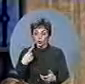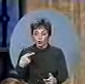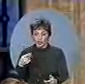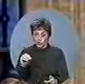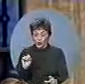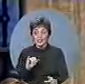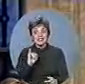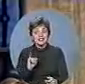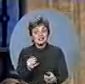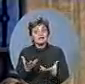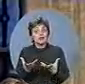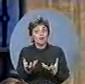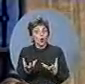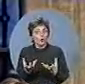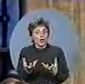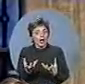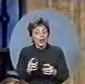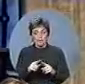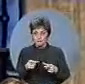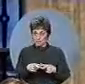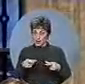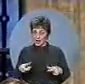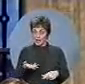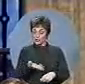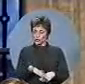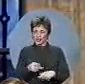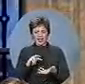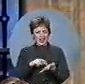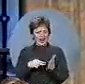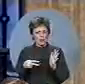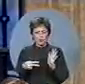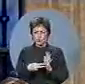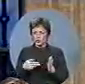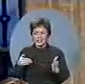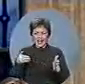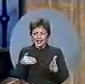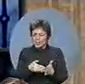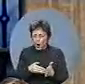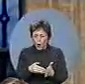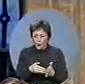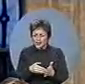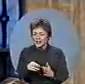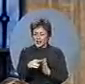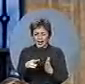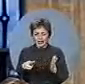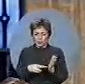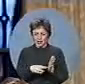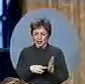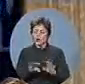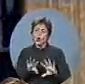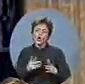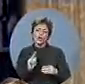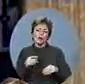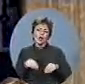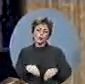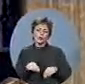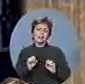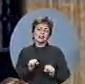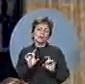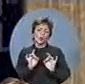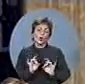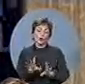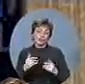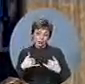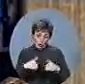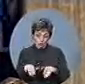to be fighting regulation and rules with the pollution that they're putting forward. How can the Prime Minister continue to refuse to act on